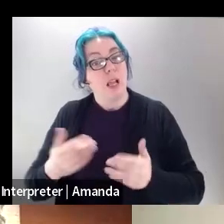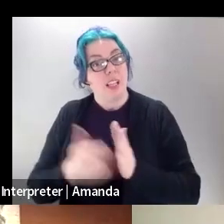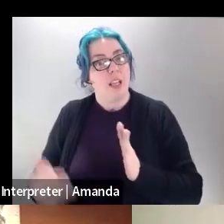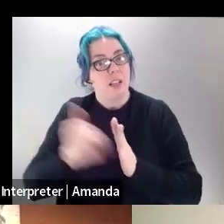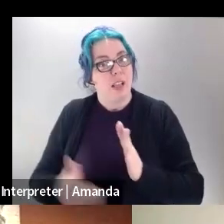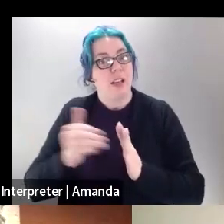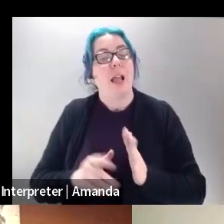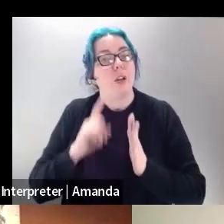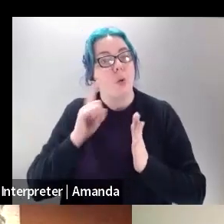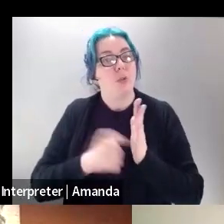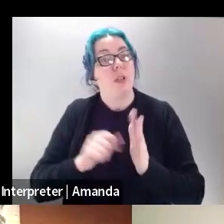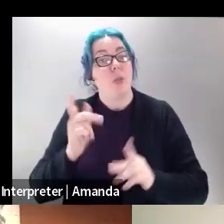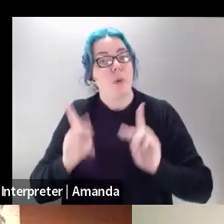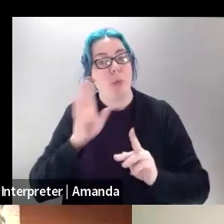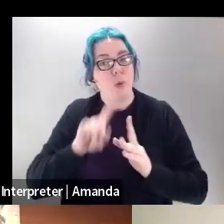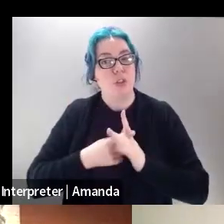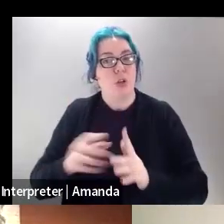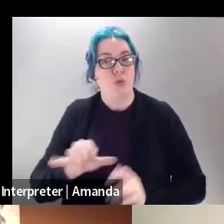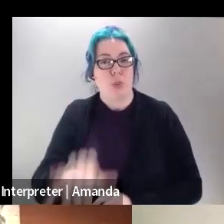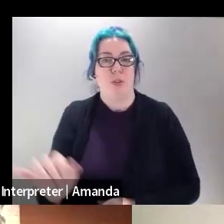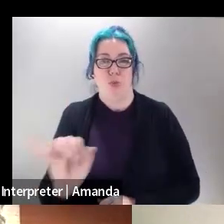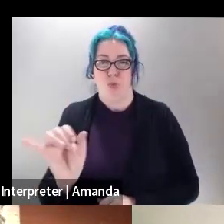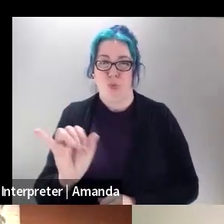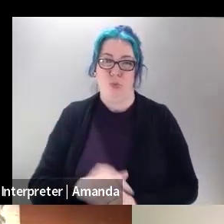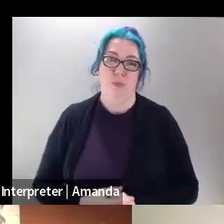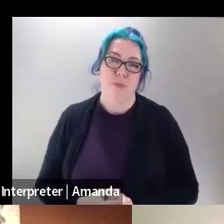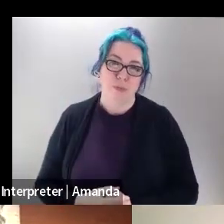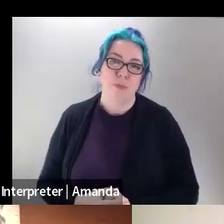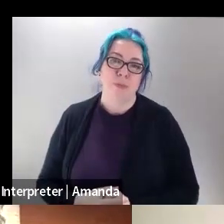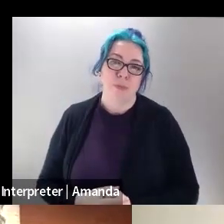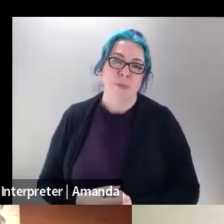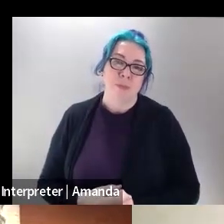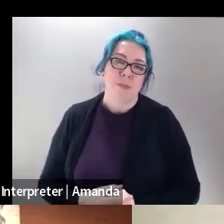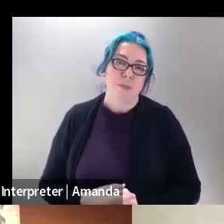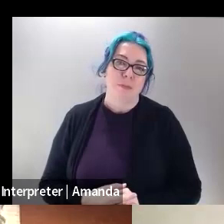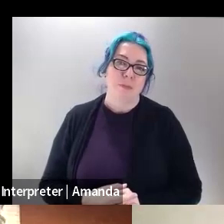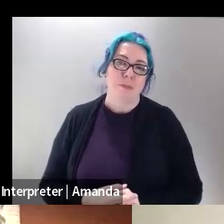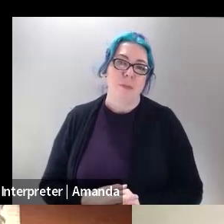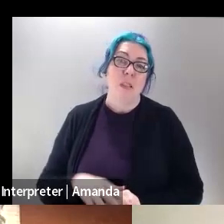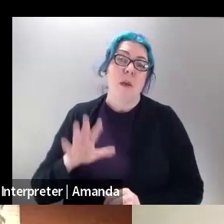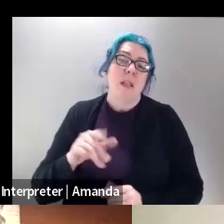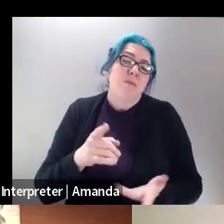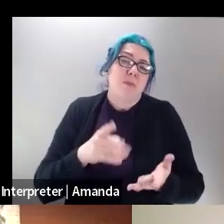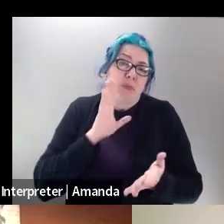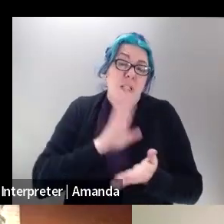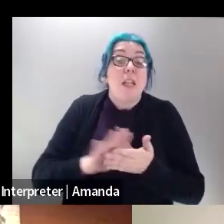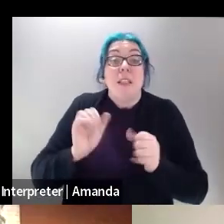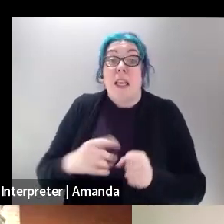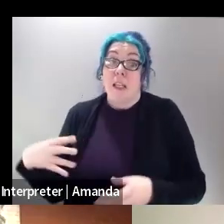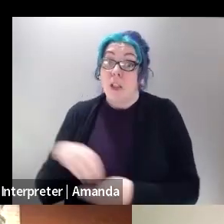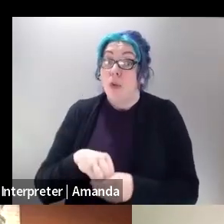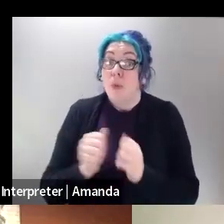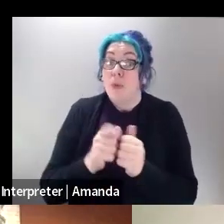check-in, that can also be a nice way to keep the room agreement alive, because you could bring the room agreement into your check-in. But